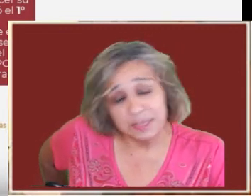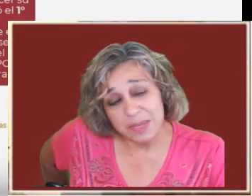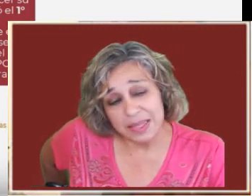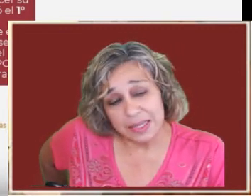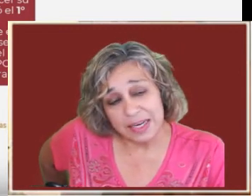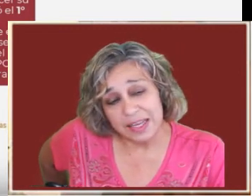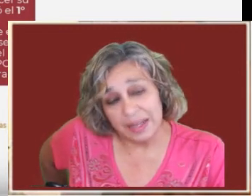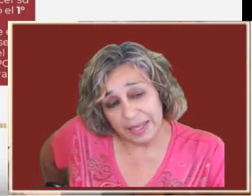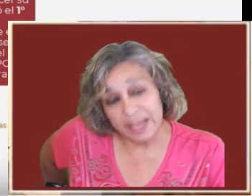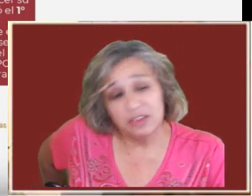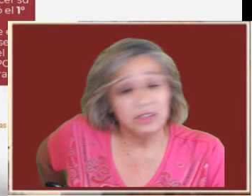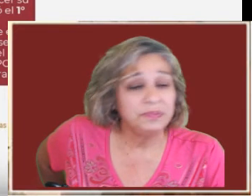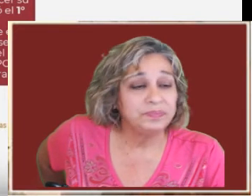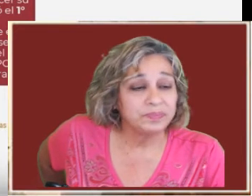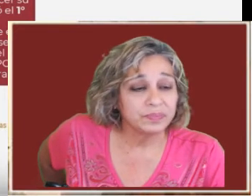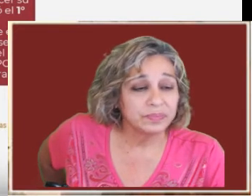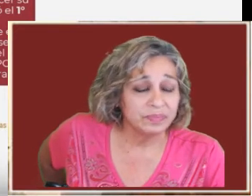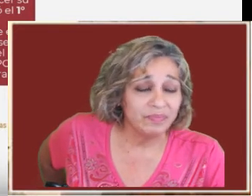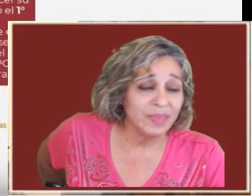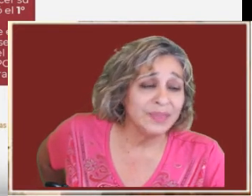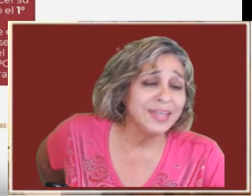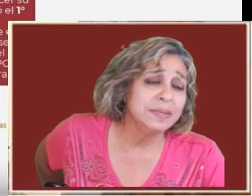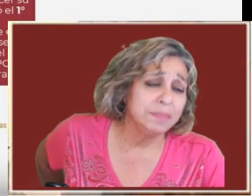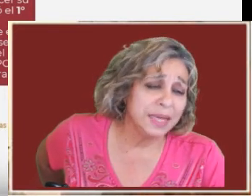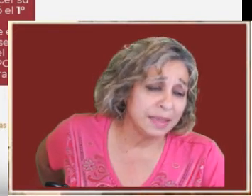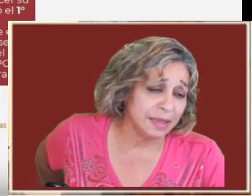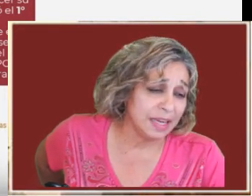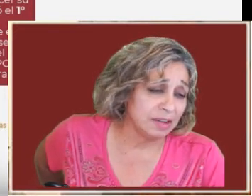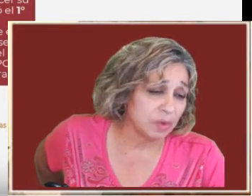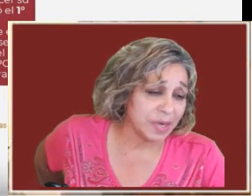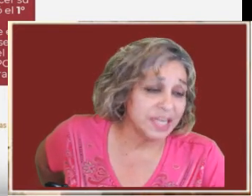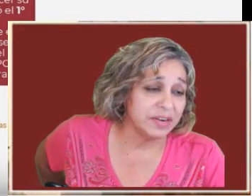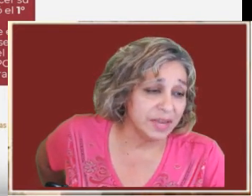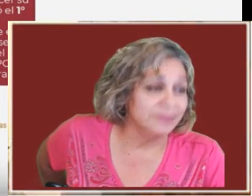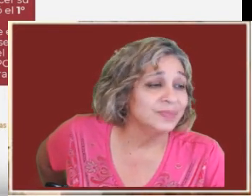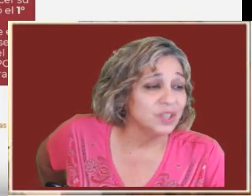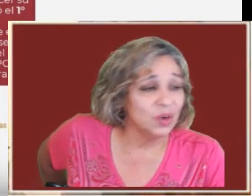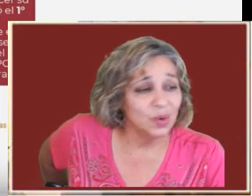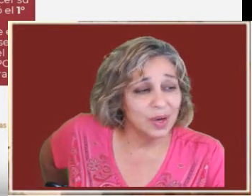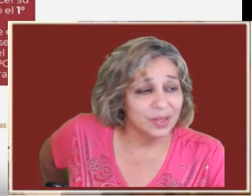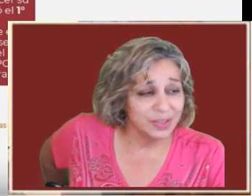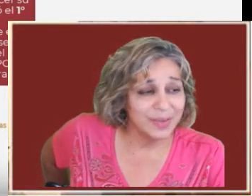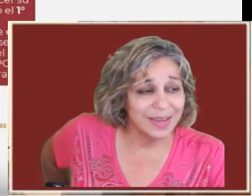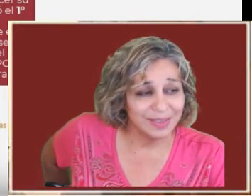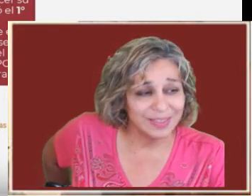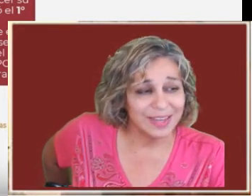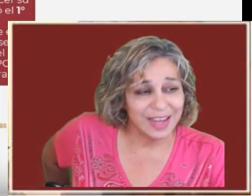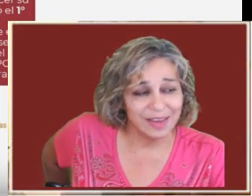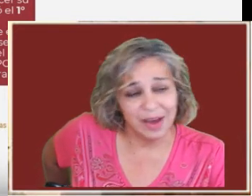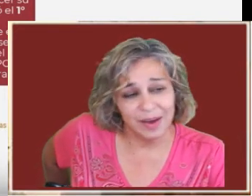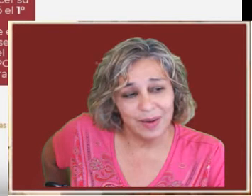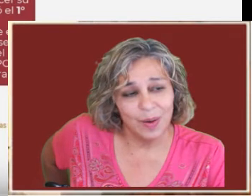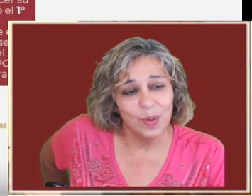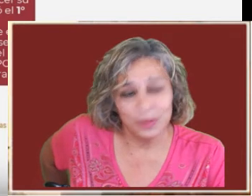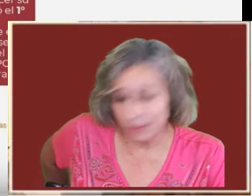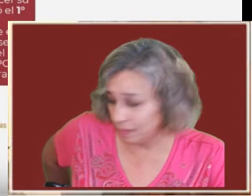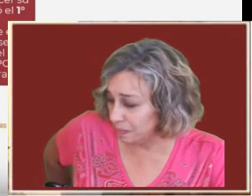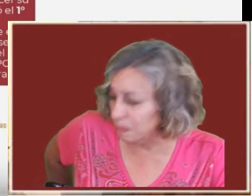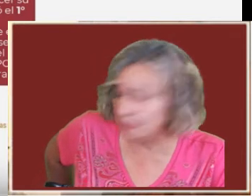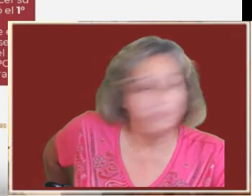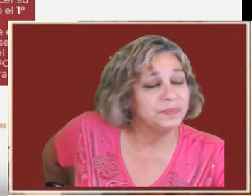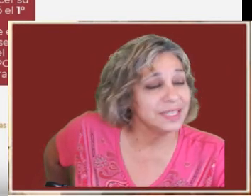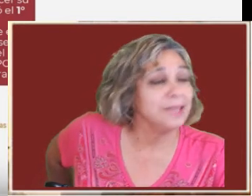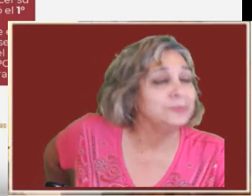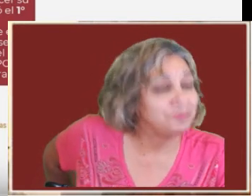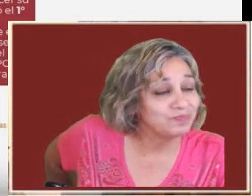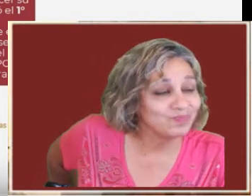doesn't meet the legal. They didn't meet the legal criteria to make the stay hold